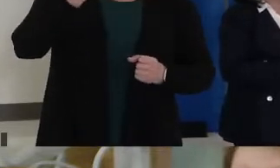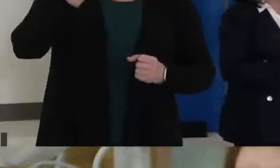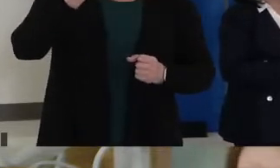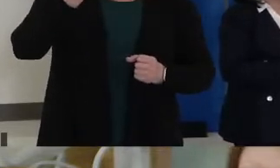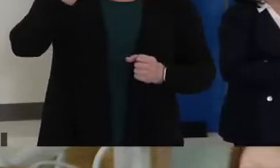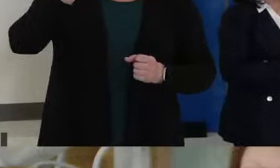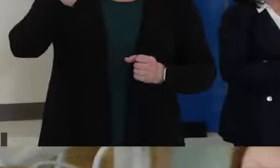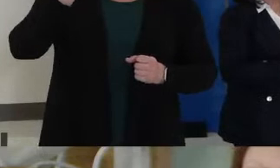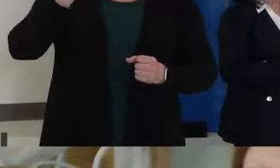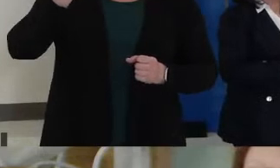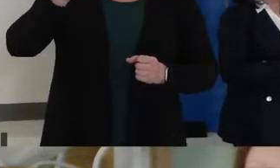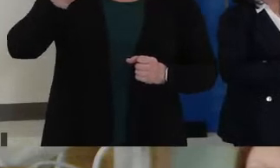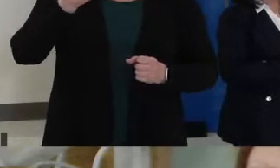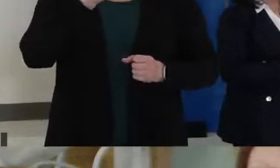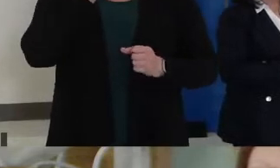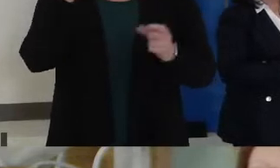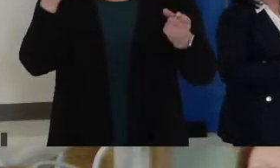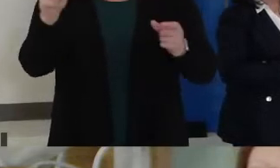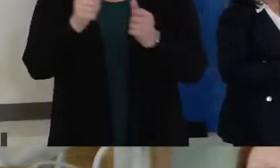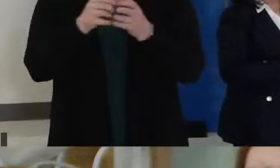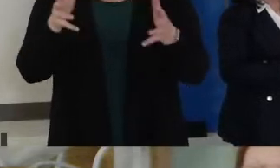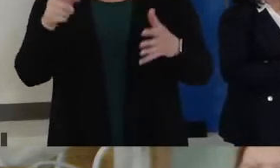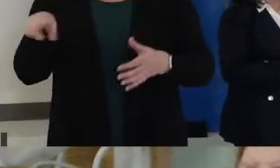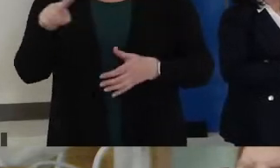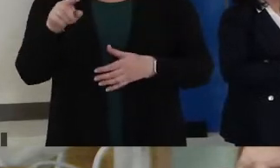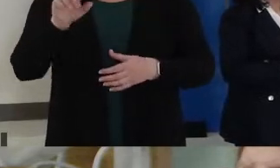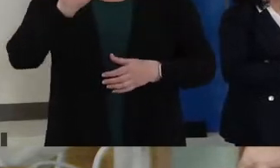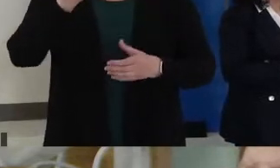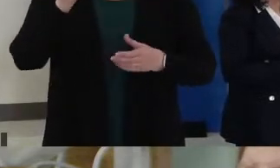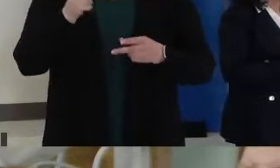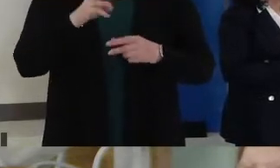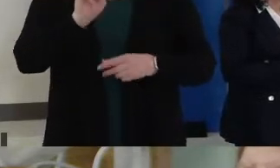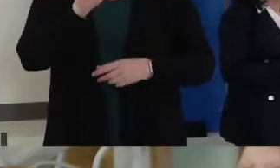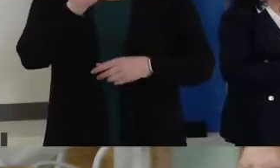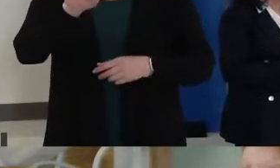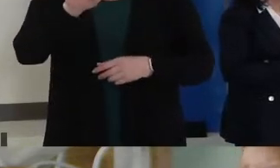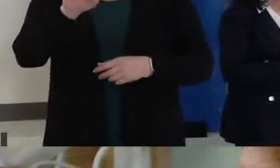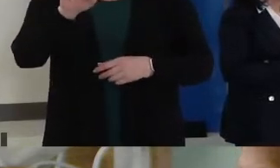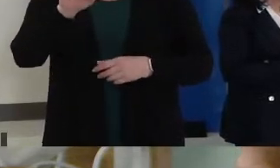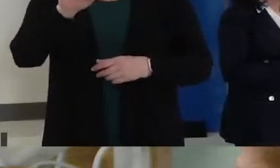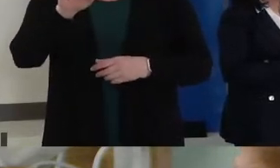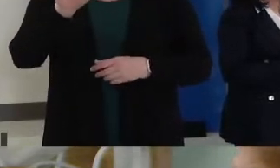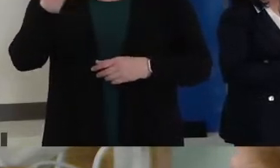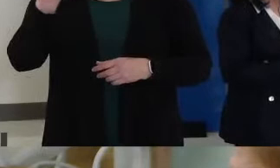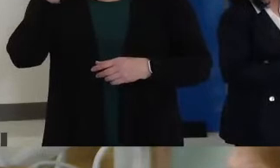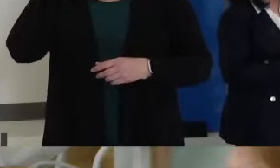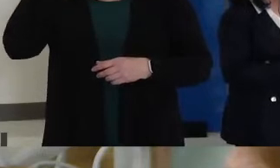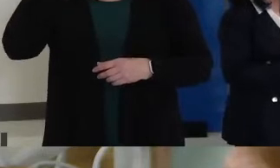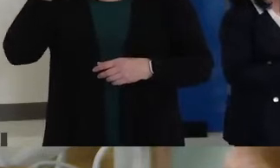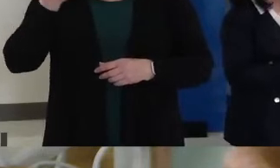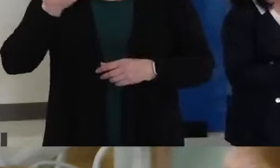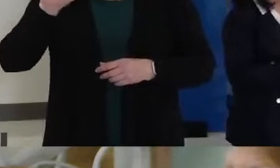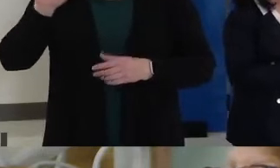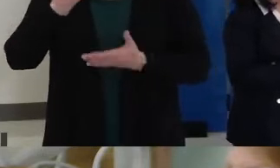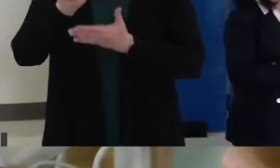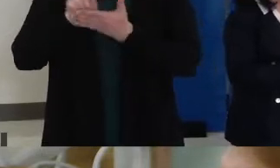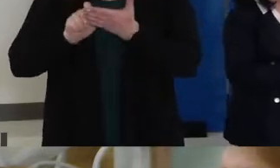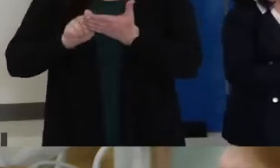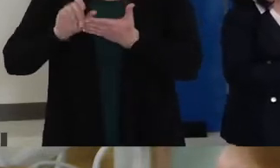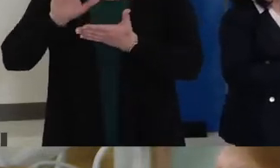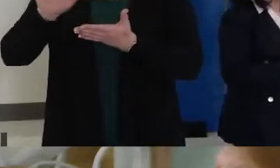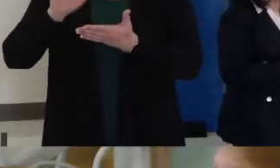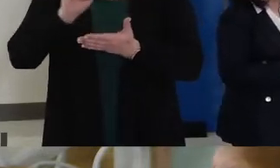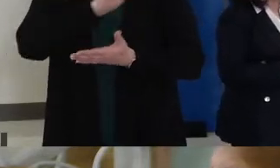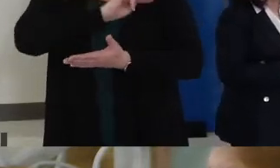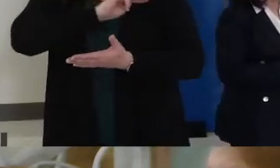To, Mayor of Sacramento, the author, his moral authority is foundational